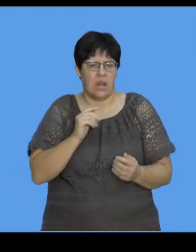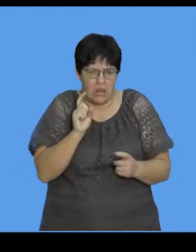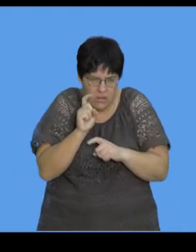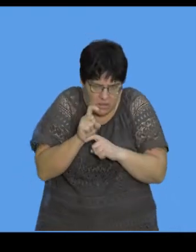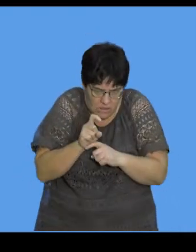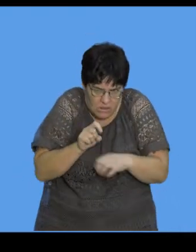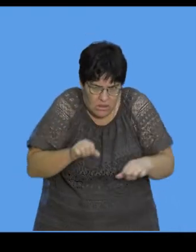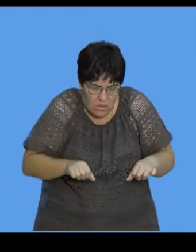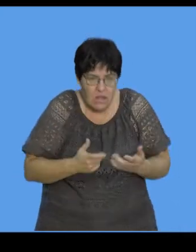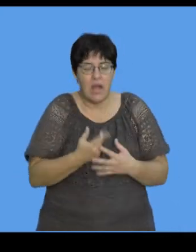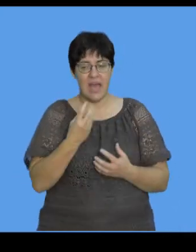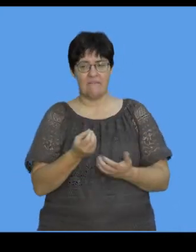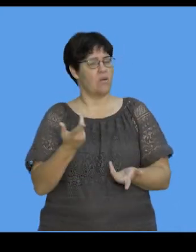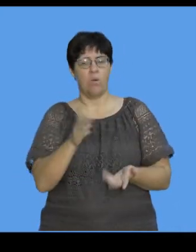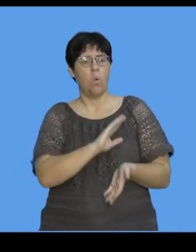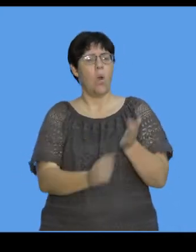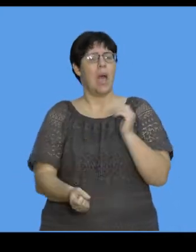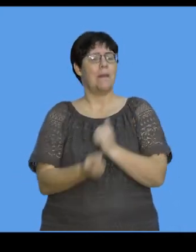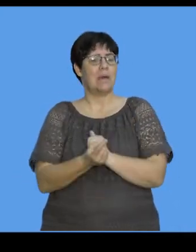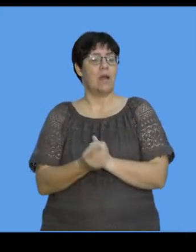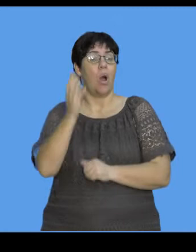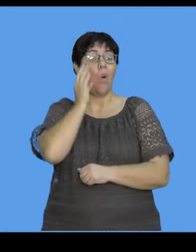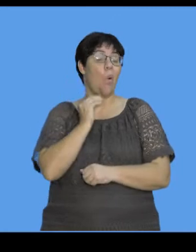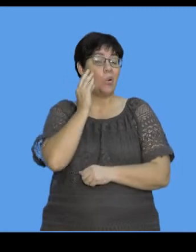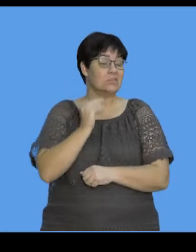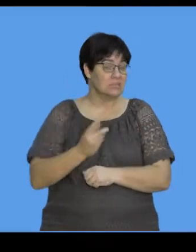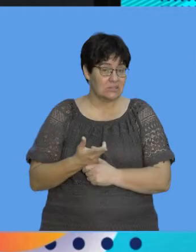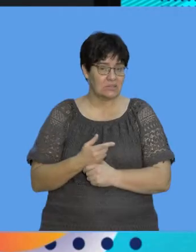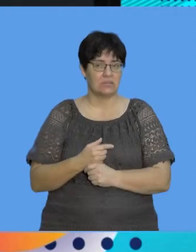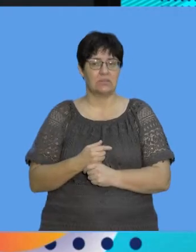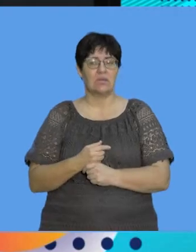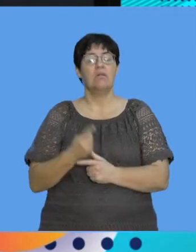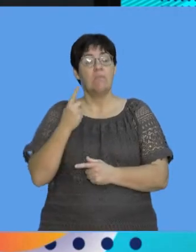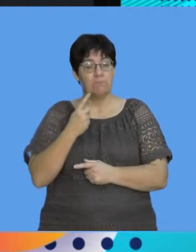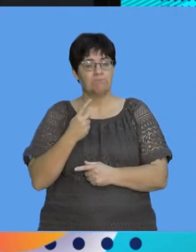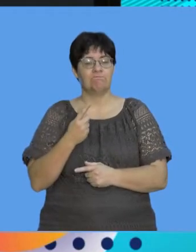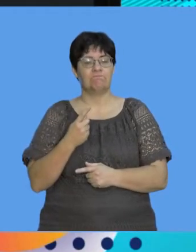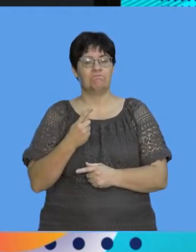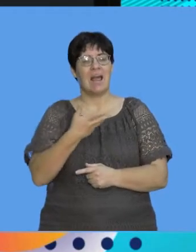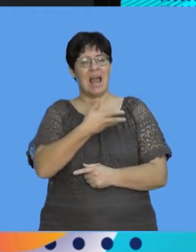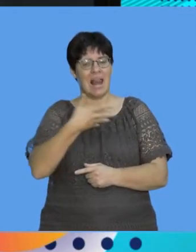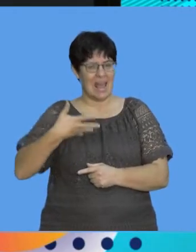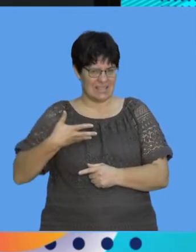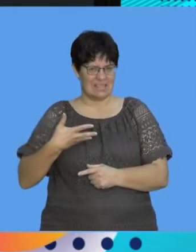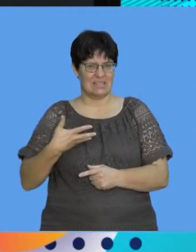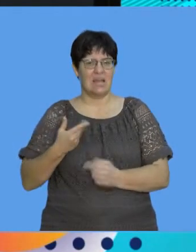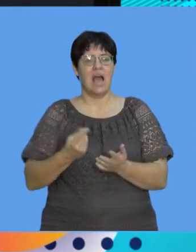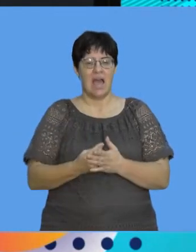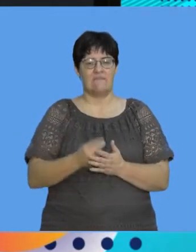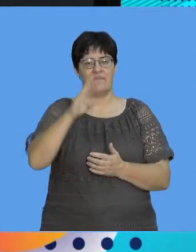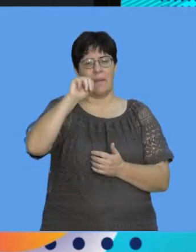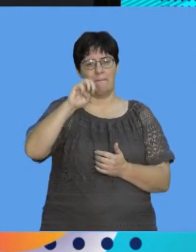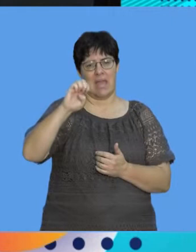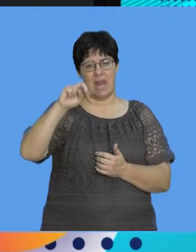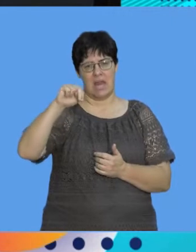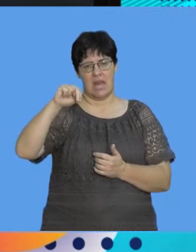see the hunchback over there. Right, what happens when you're older is that when you get older, ladies go through a whole thing